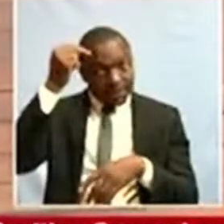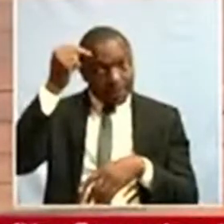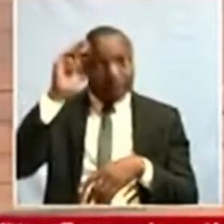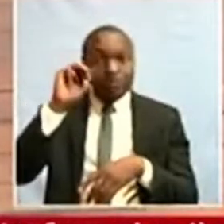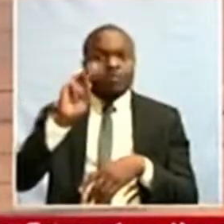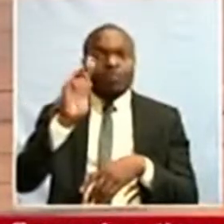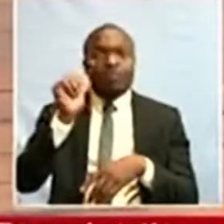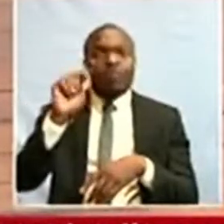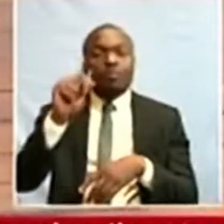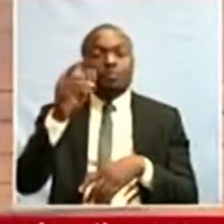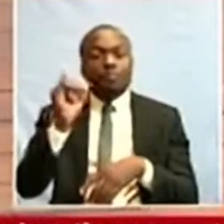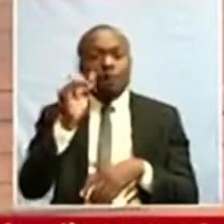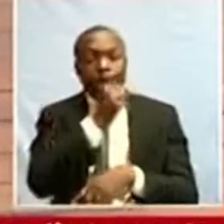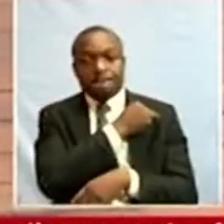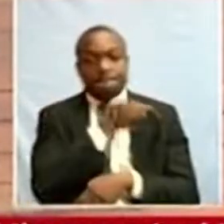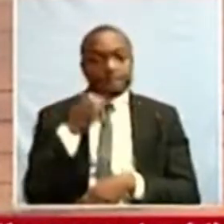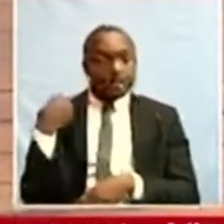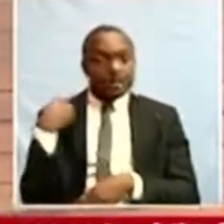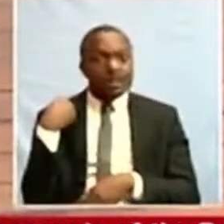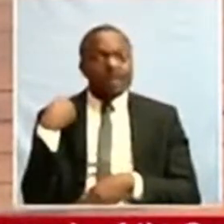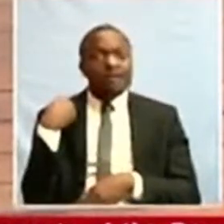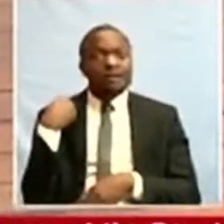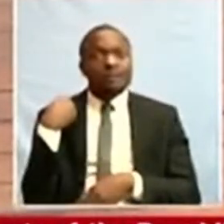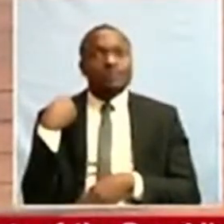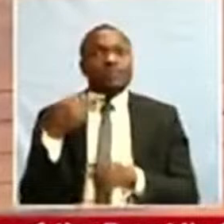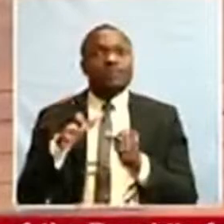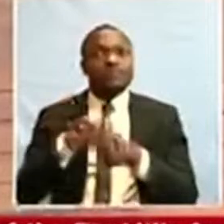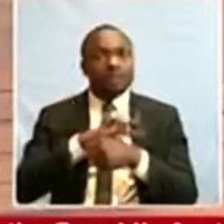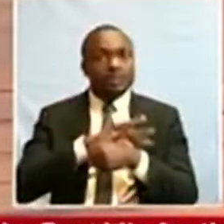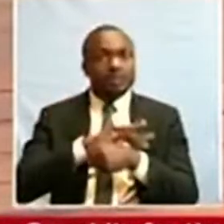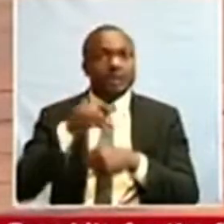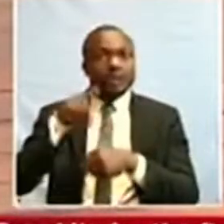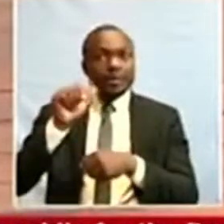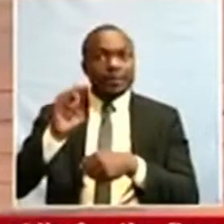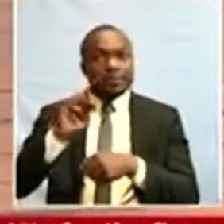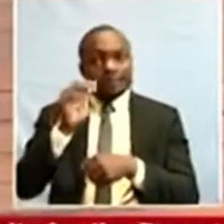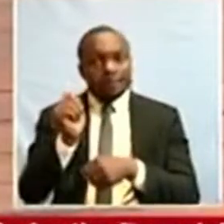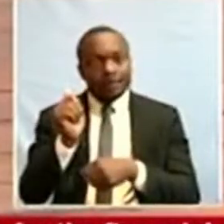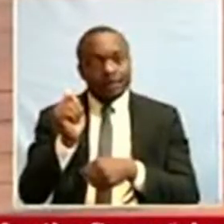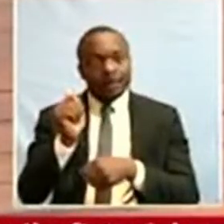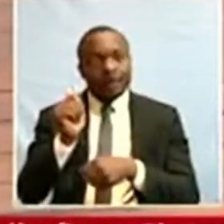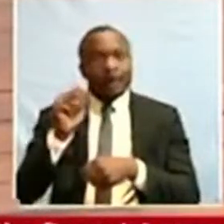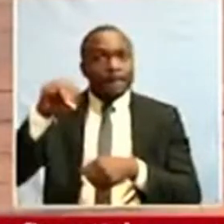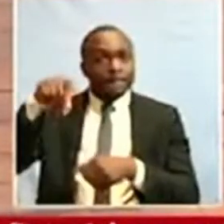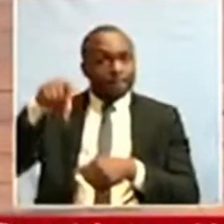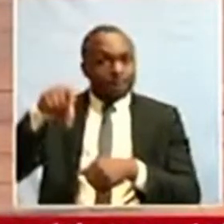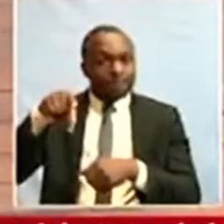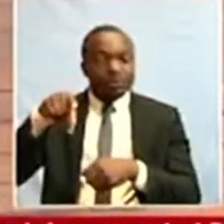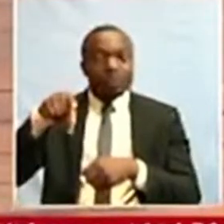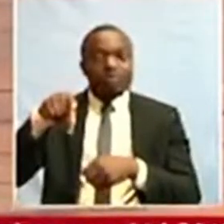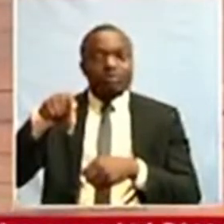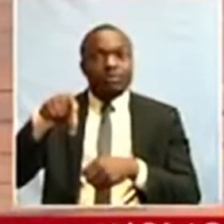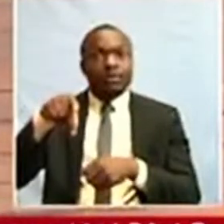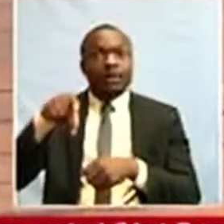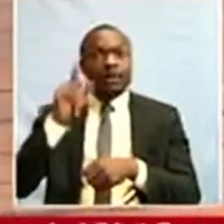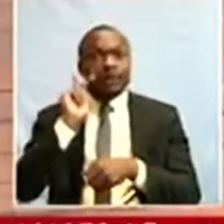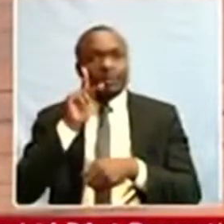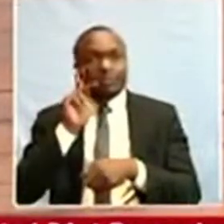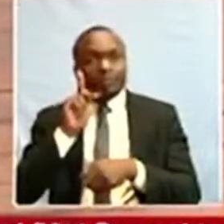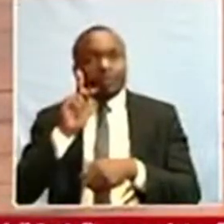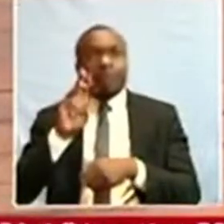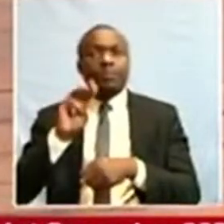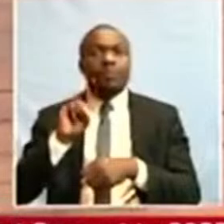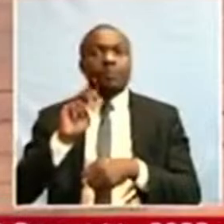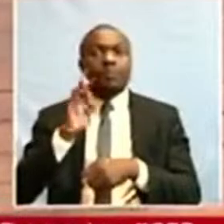Monze, Siavonga, Pemba, Porokoso, Mungwi, Kalabo, Skongo, Kabompo,